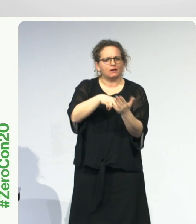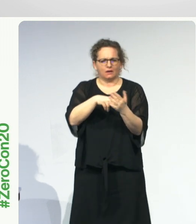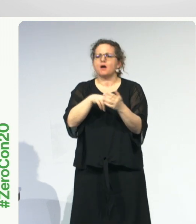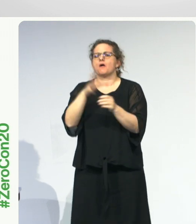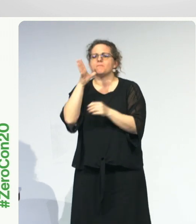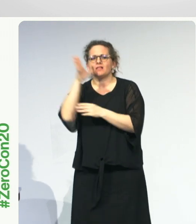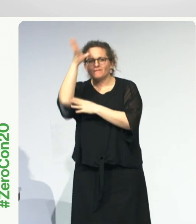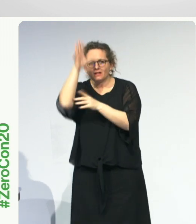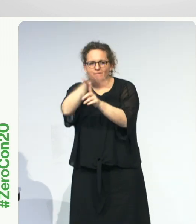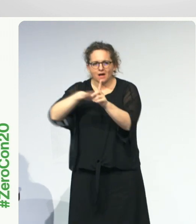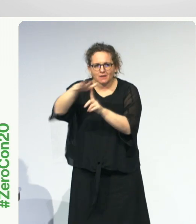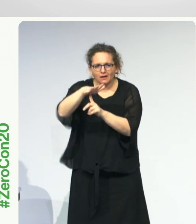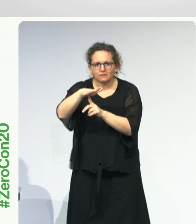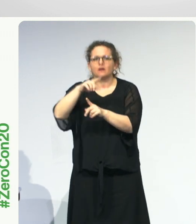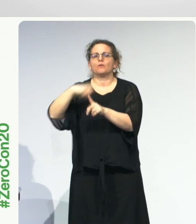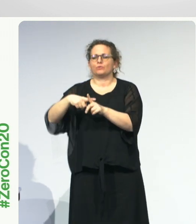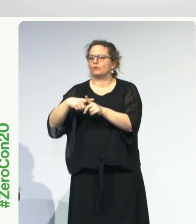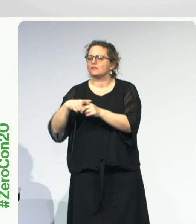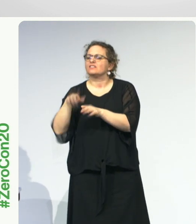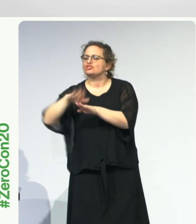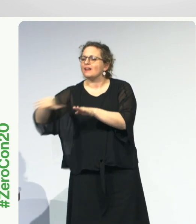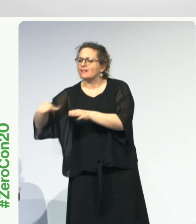child safety.